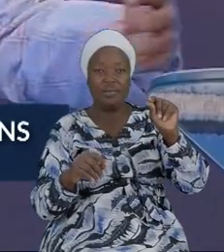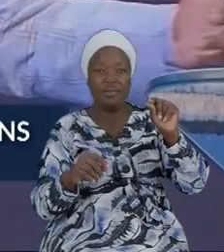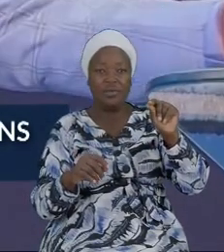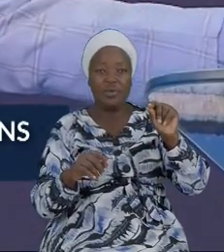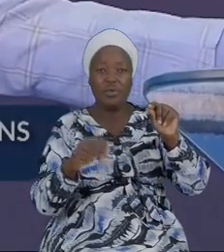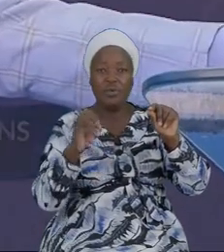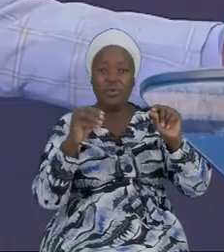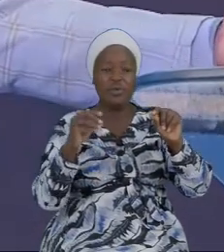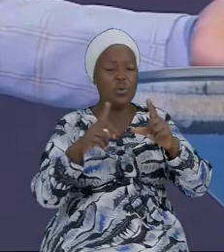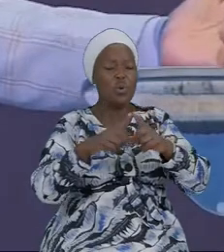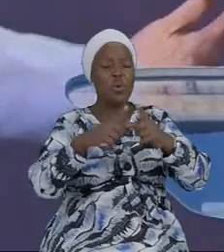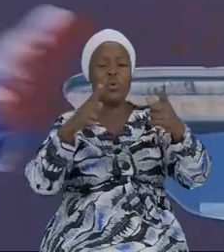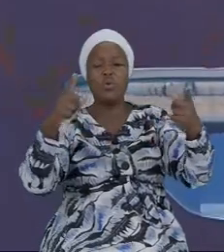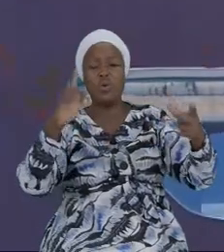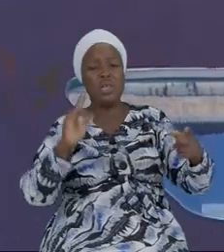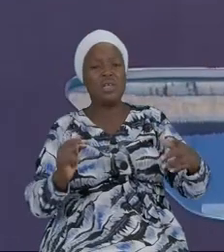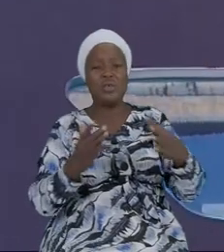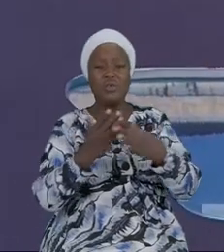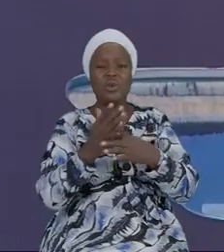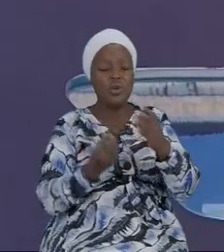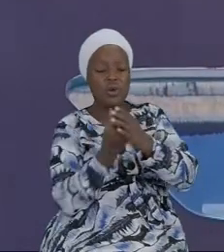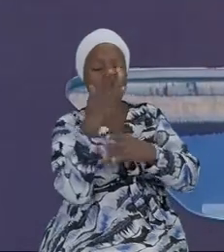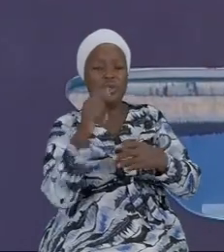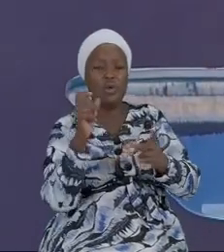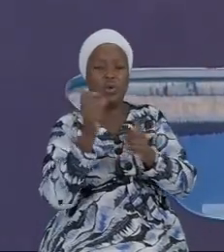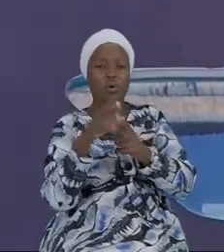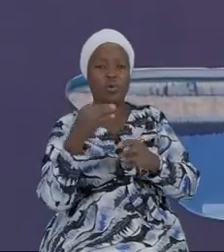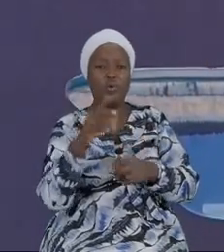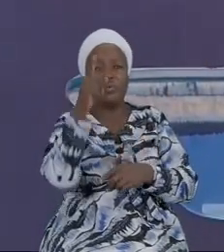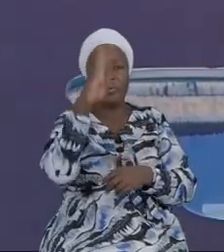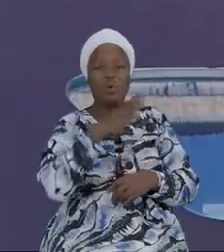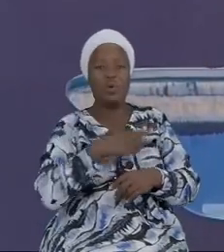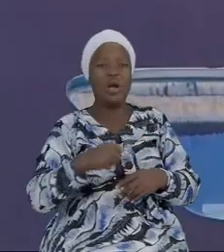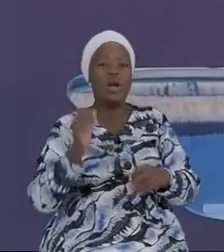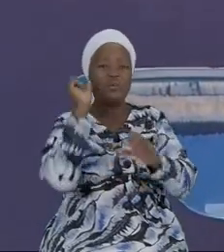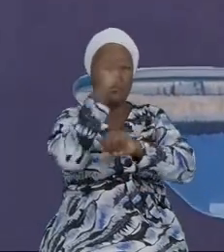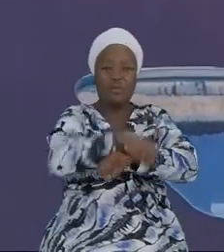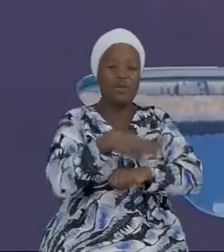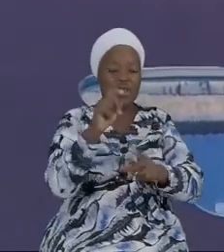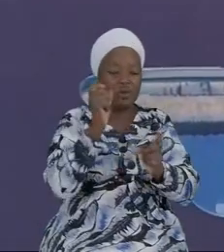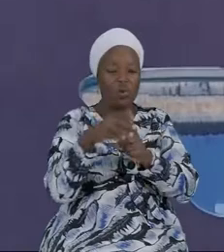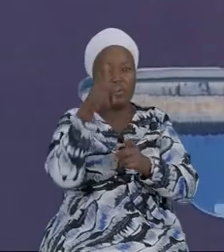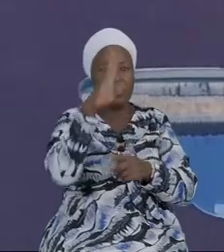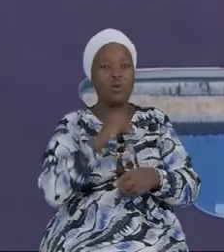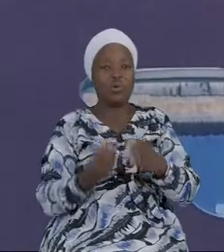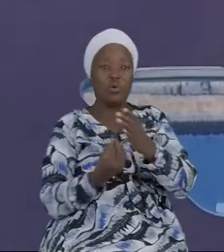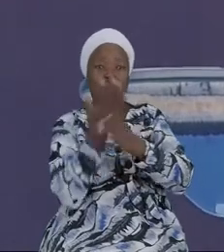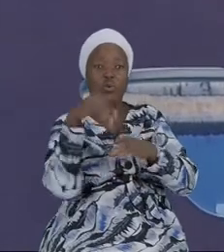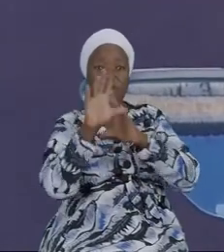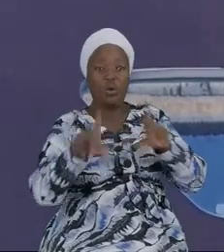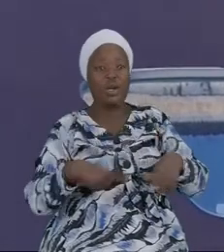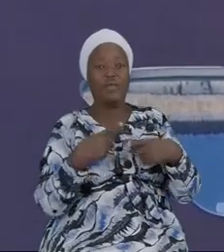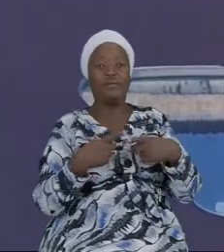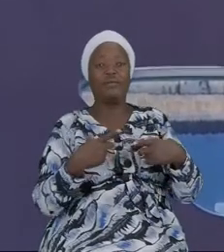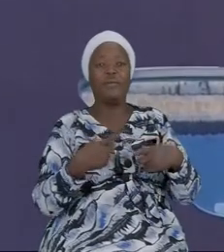so mightily grew the word of God and prevailed. The word of God will grow in your